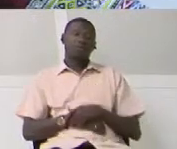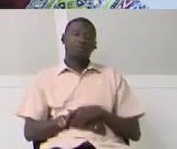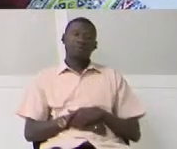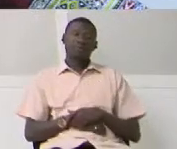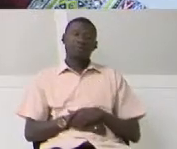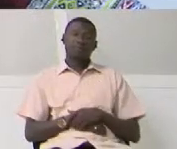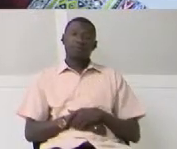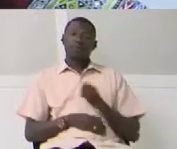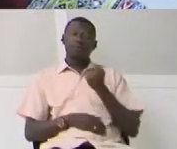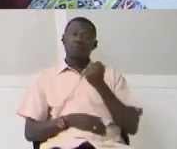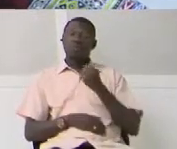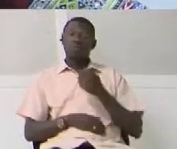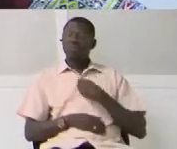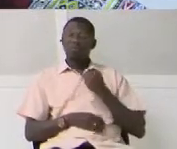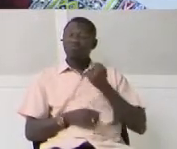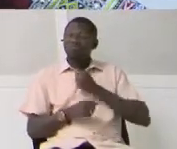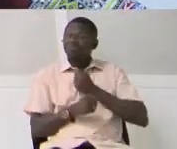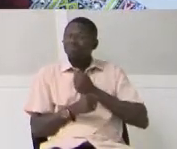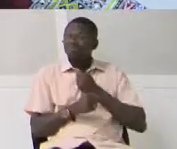Because